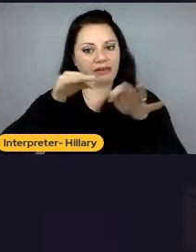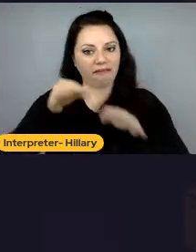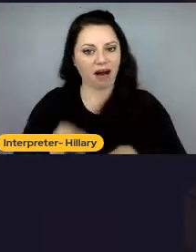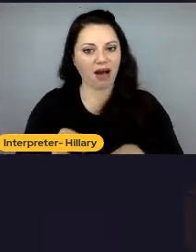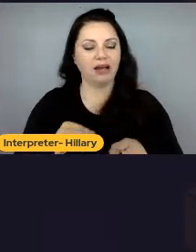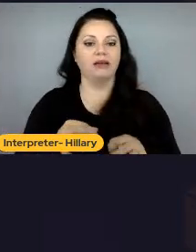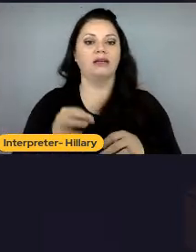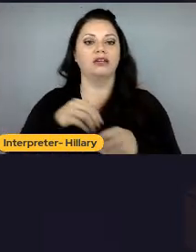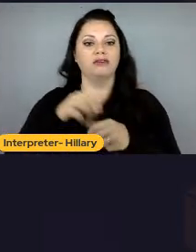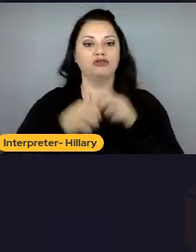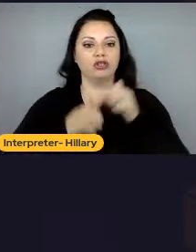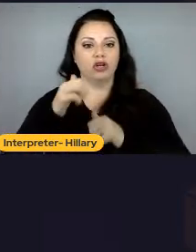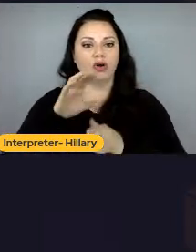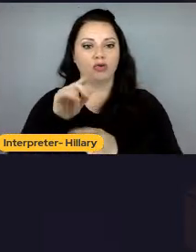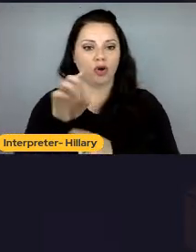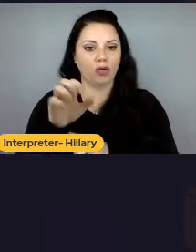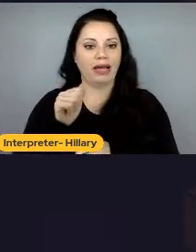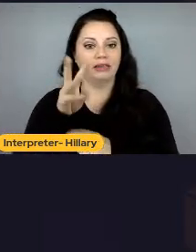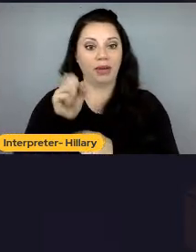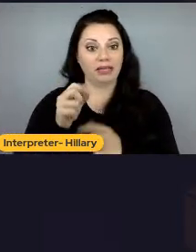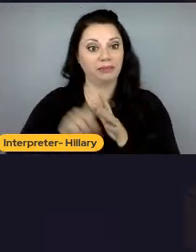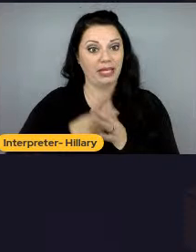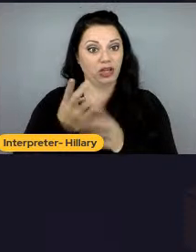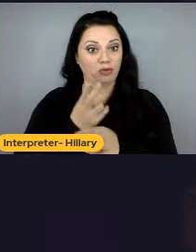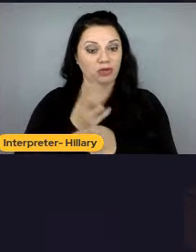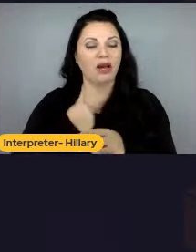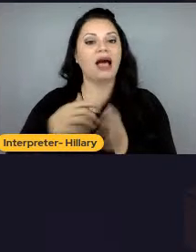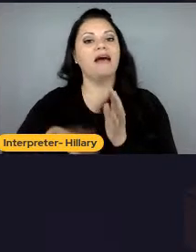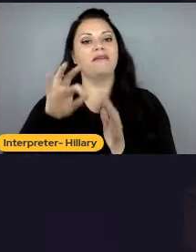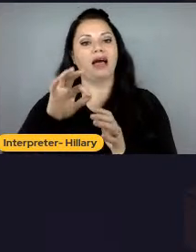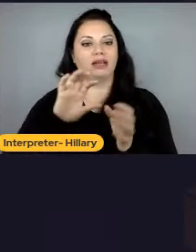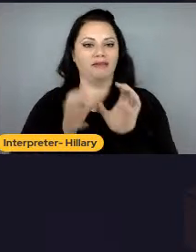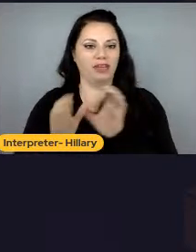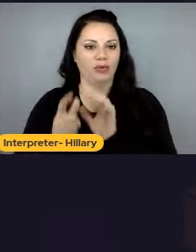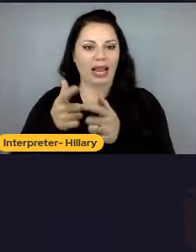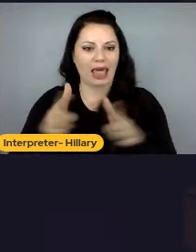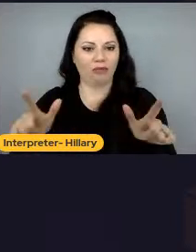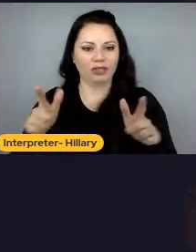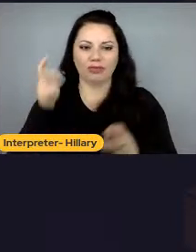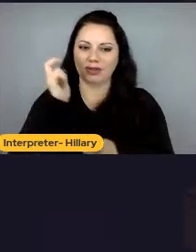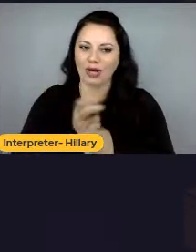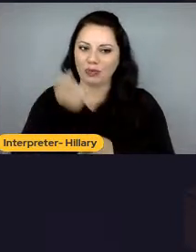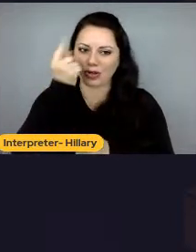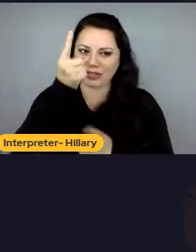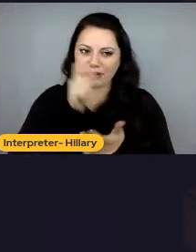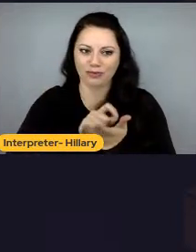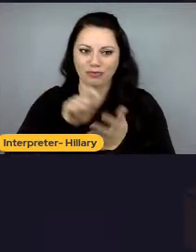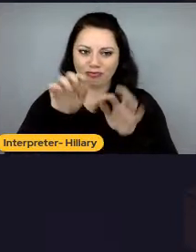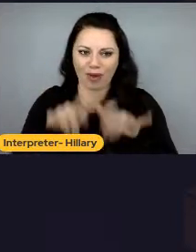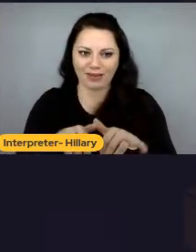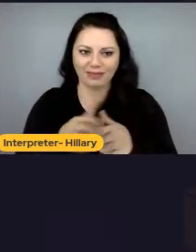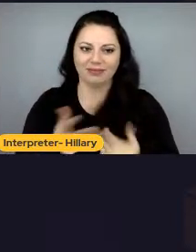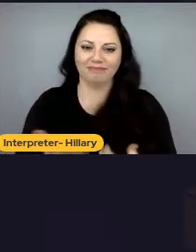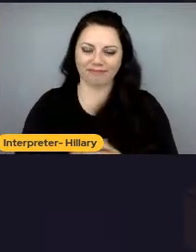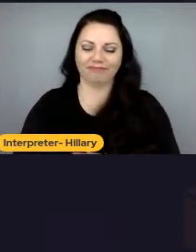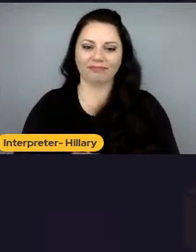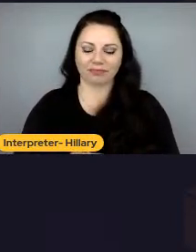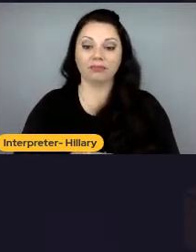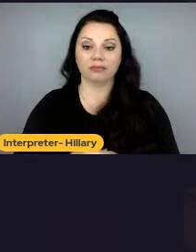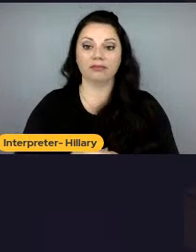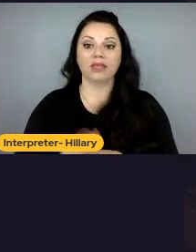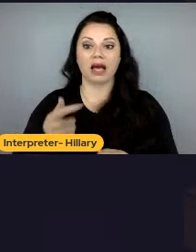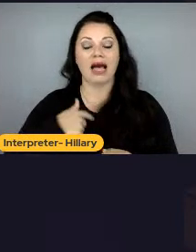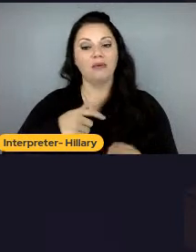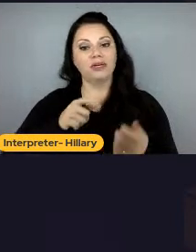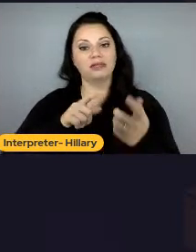as an AWS beginner user, I found HashiCorp configuration language a bit hard to understand and write. So while I was